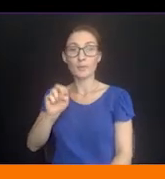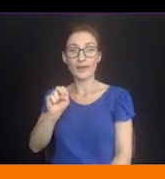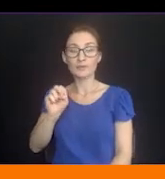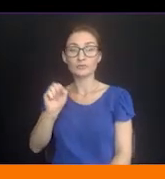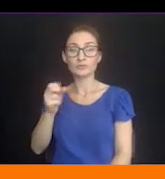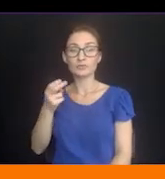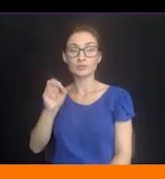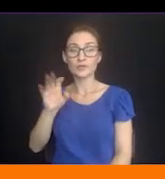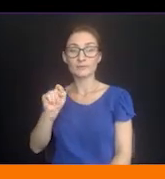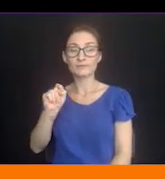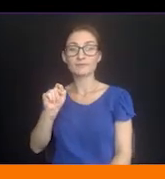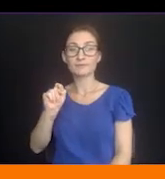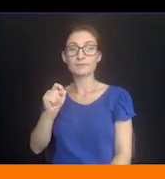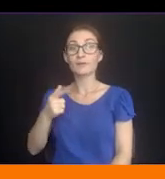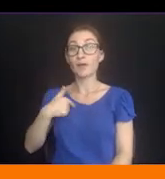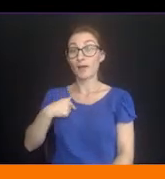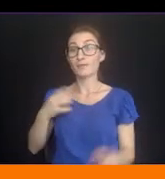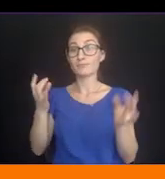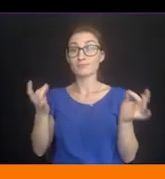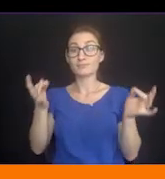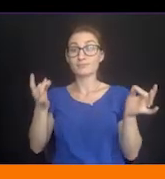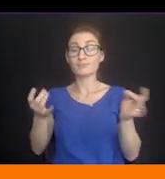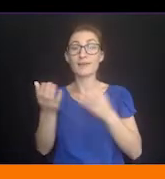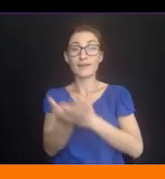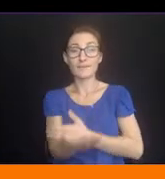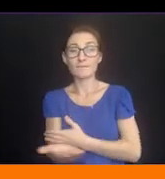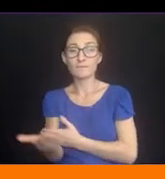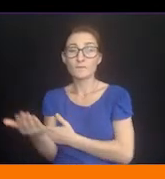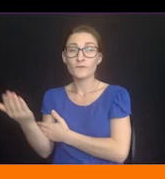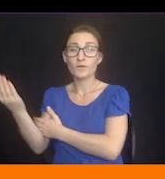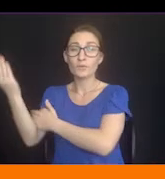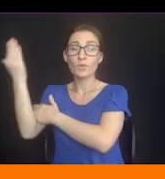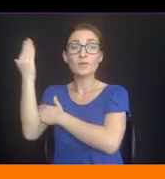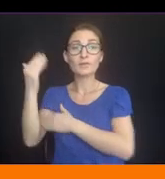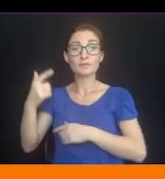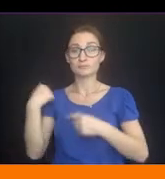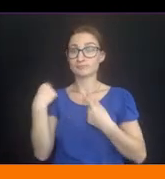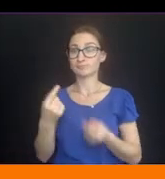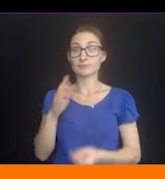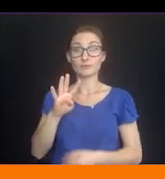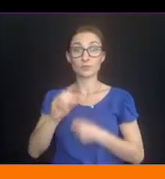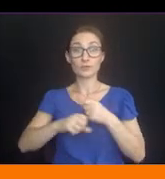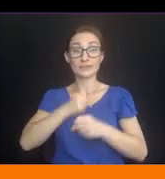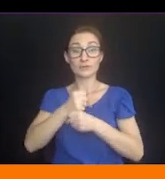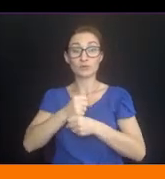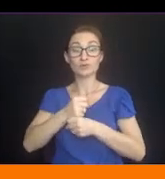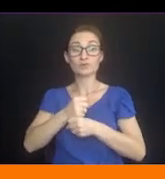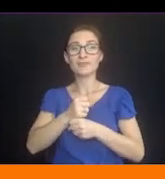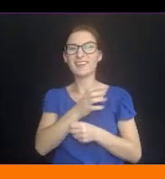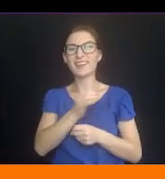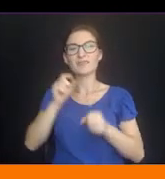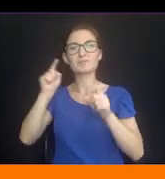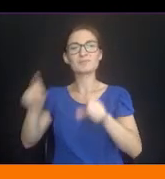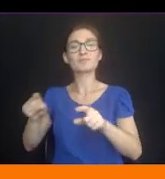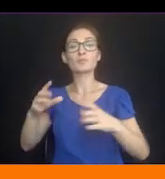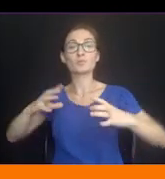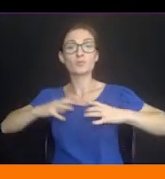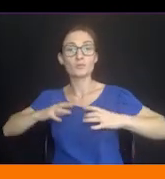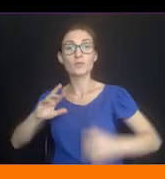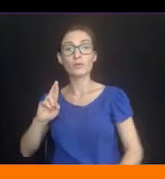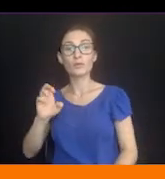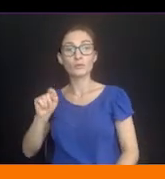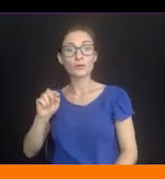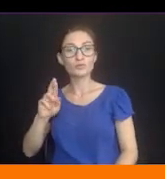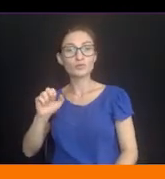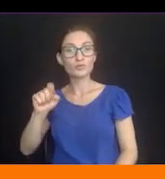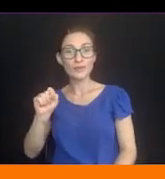awareness. So I applied my brain shifting. But I also meditate every morning, and I have for 40 years. And I've